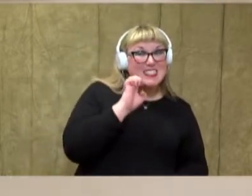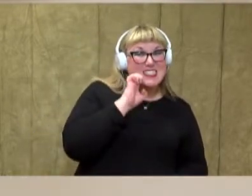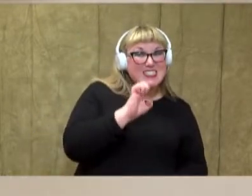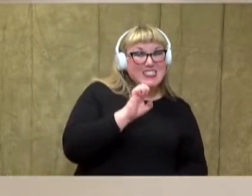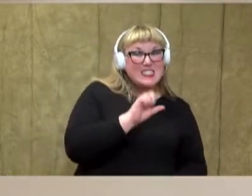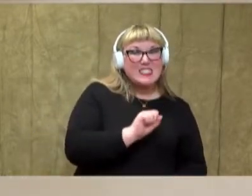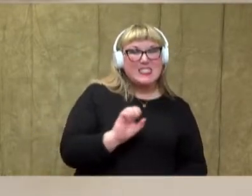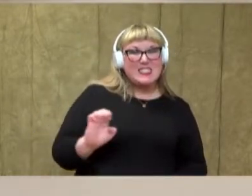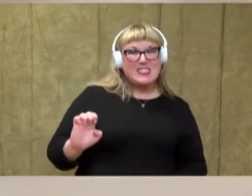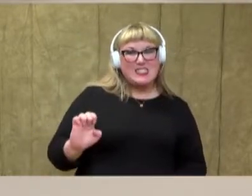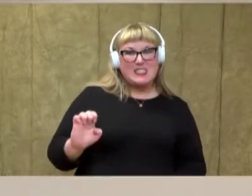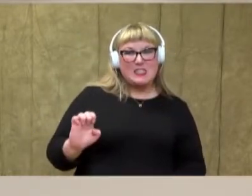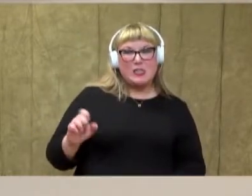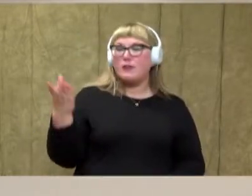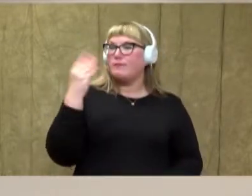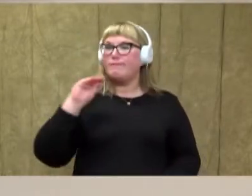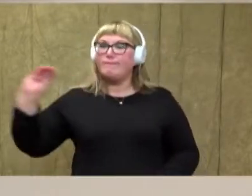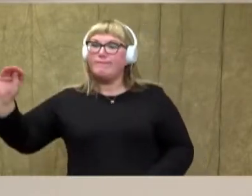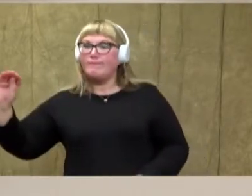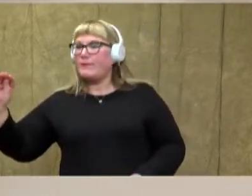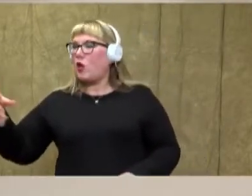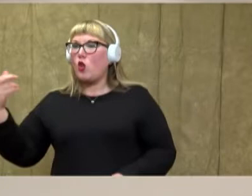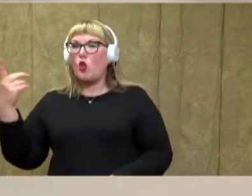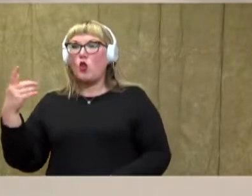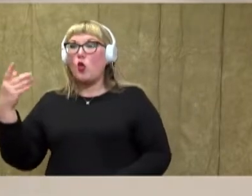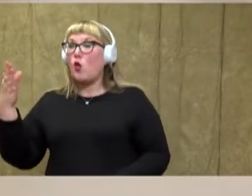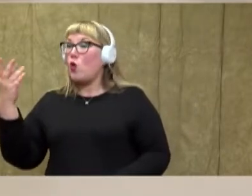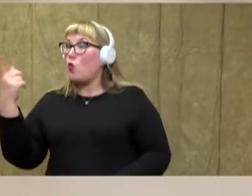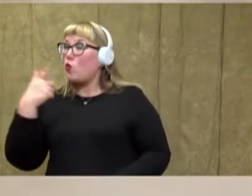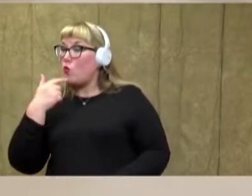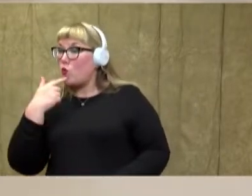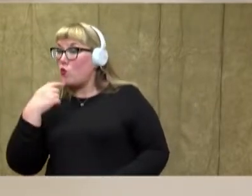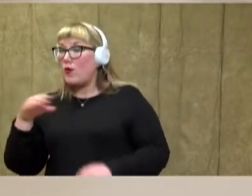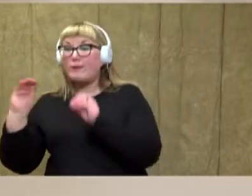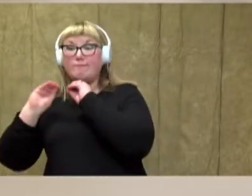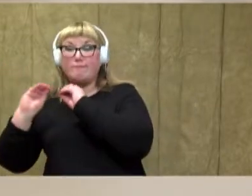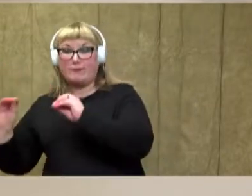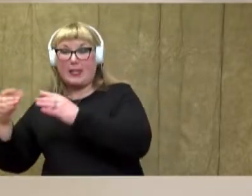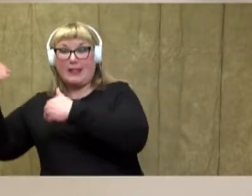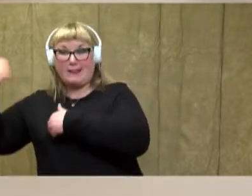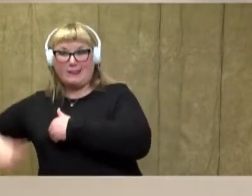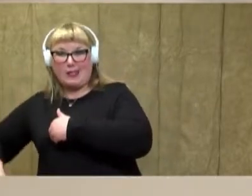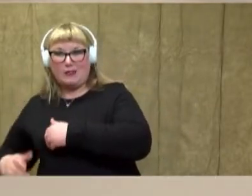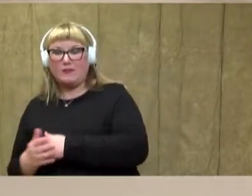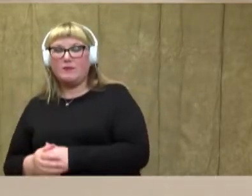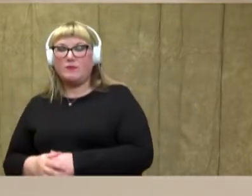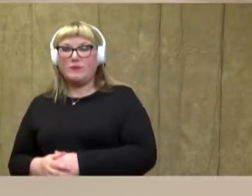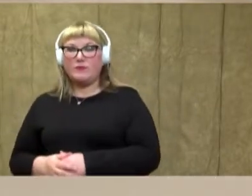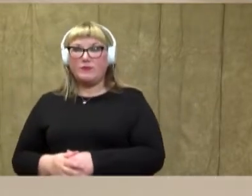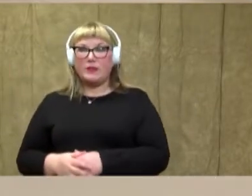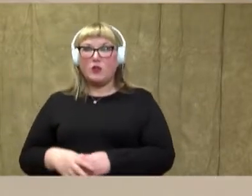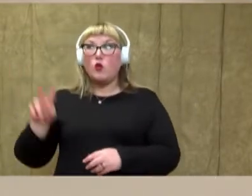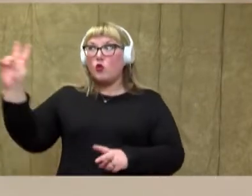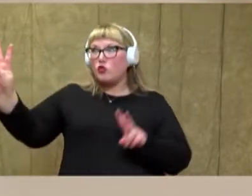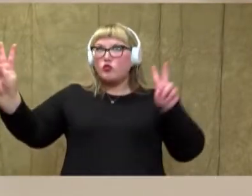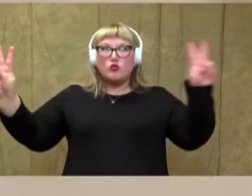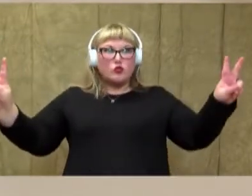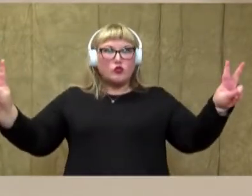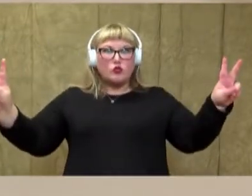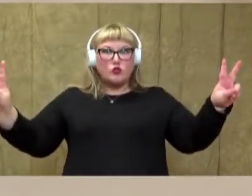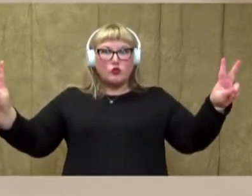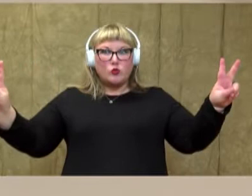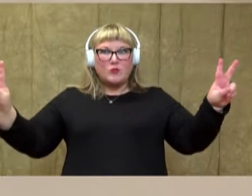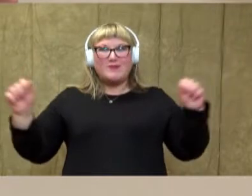good, everyone. So it goes underneath our side with the sad face. And we are definitely tied with our groups